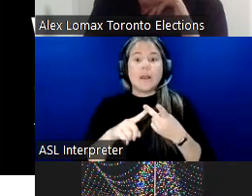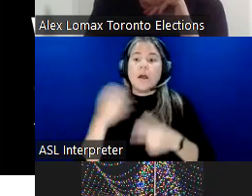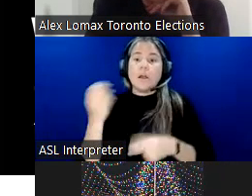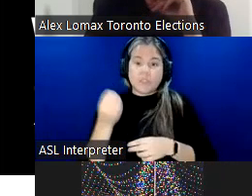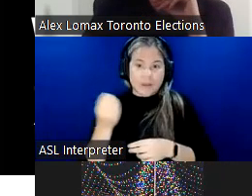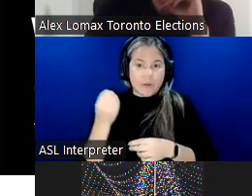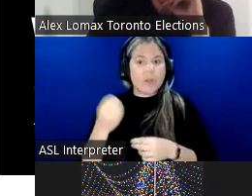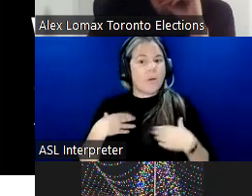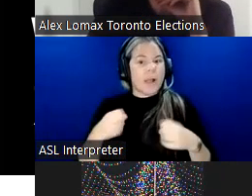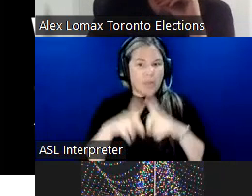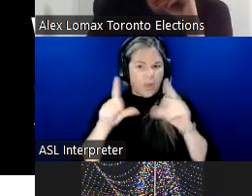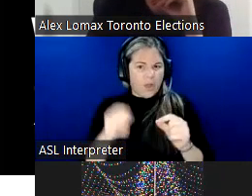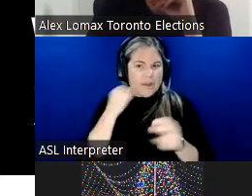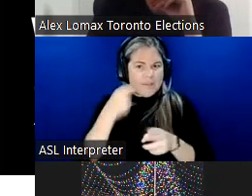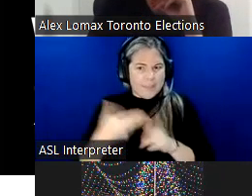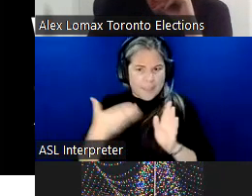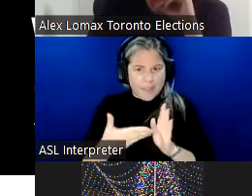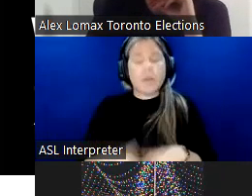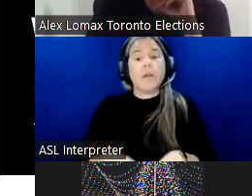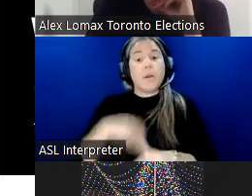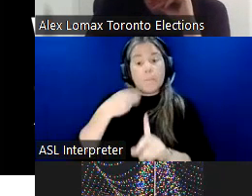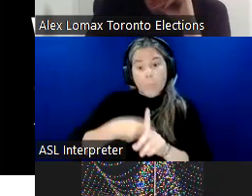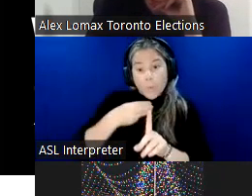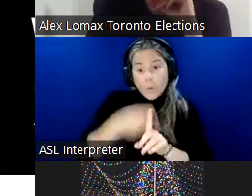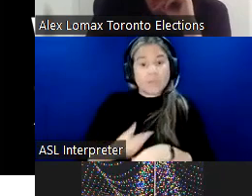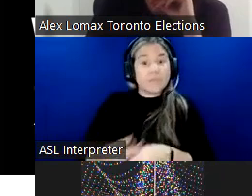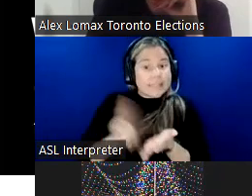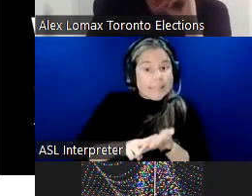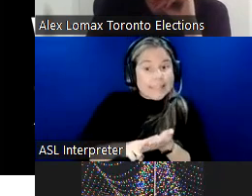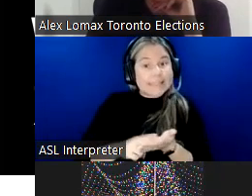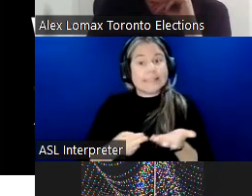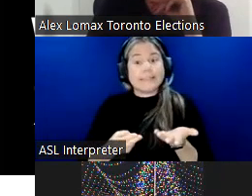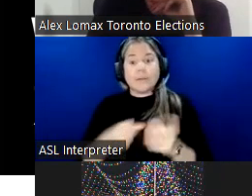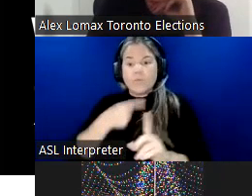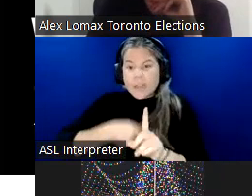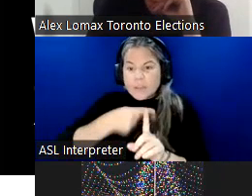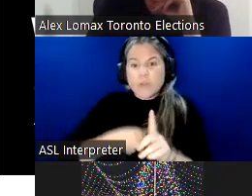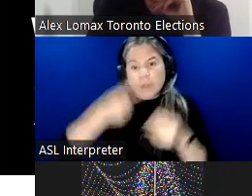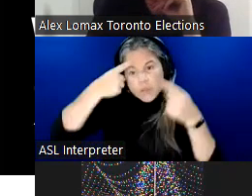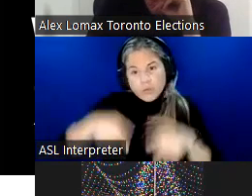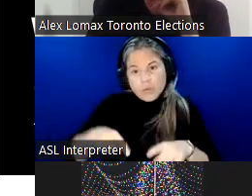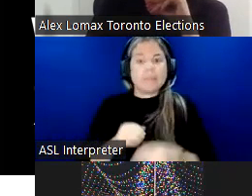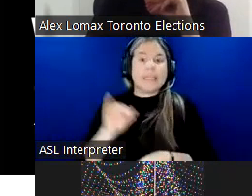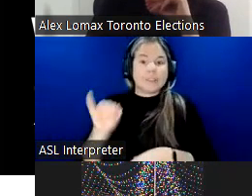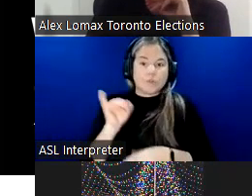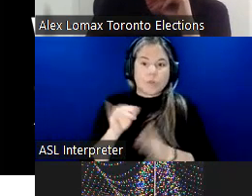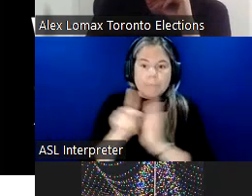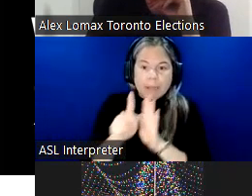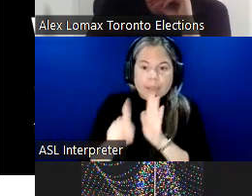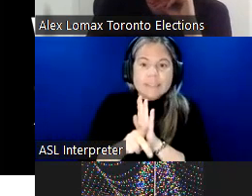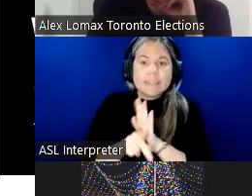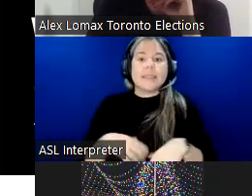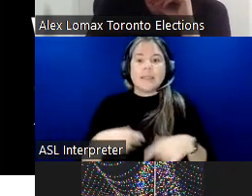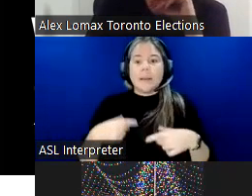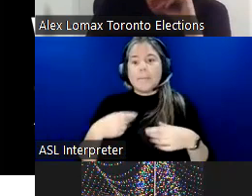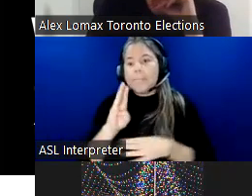card, mortgage, lease or rental agreement, insurance policy, credit card statement, a bill for hydro,